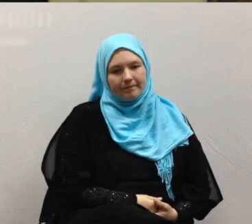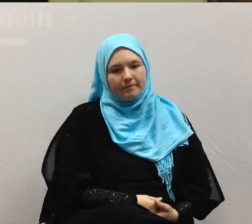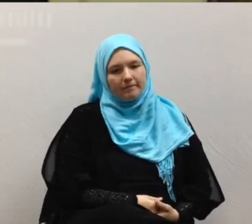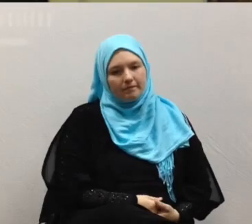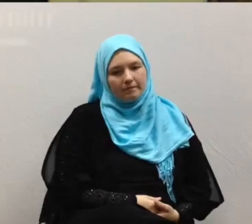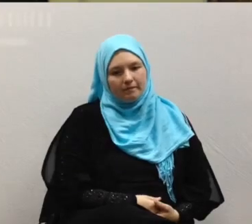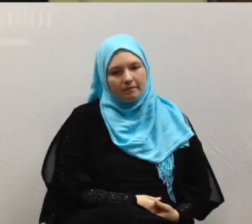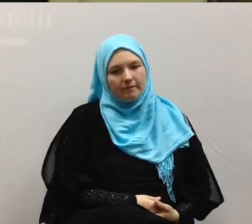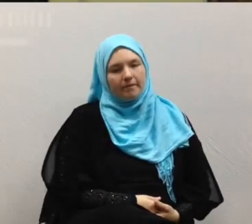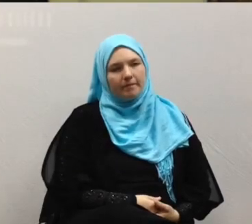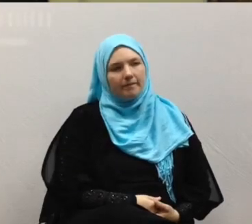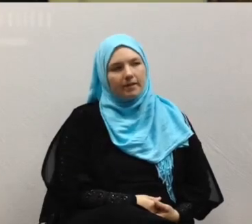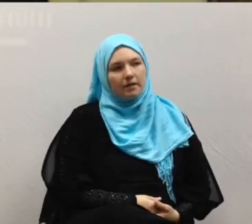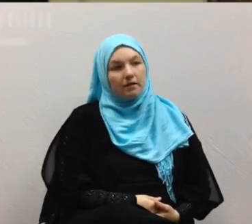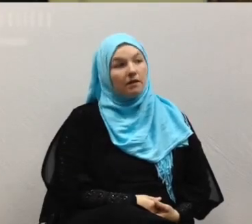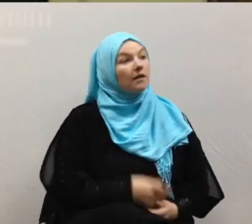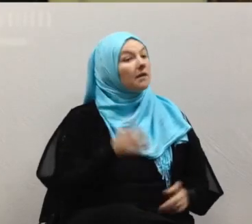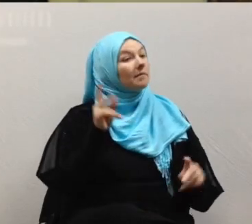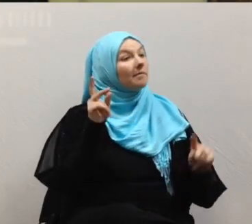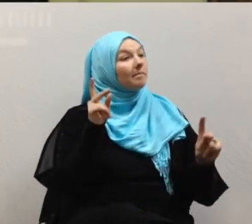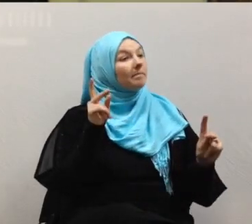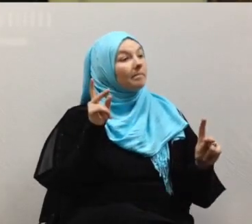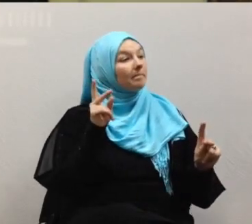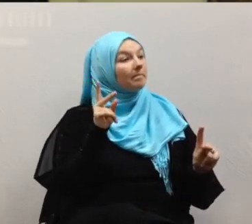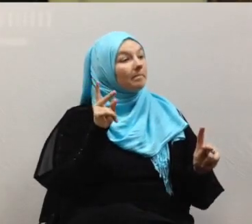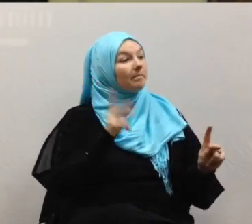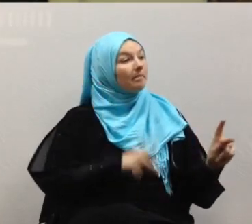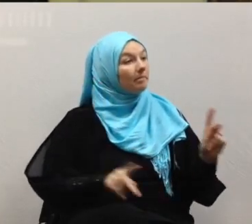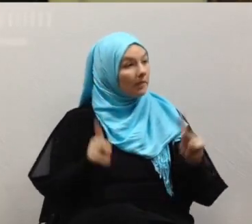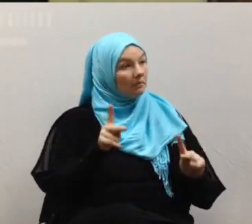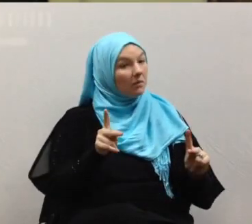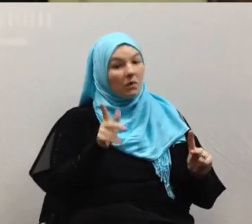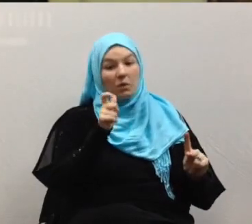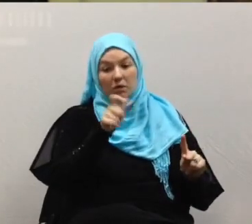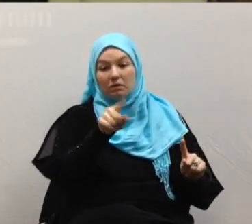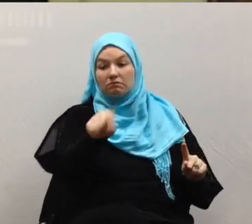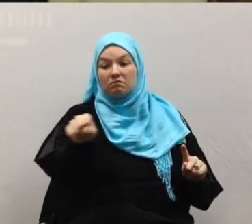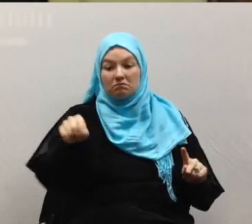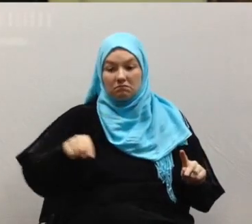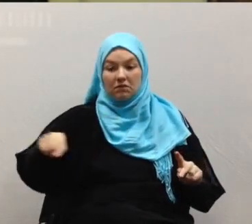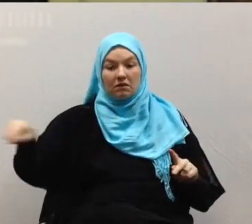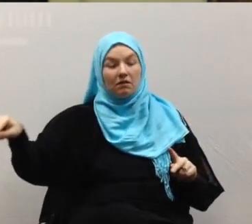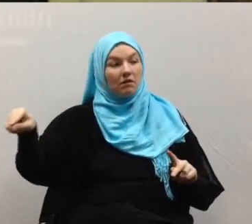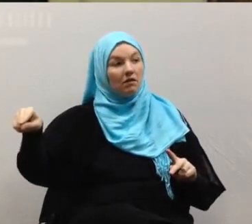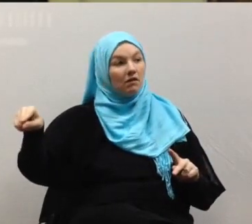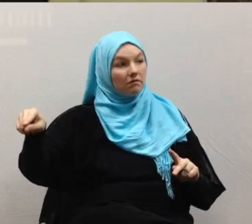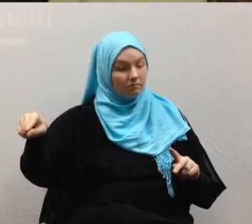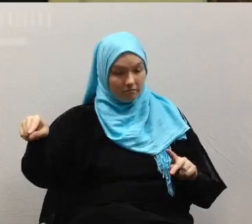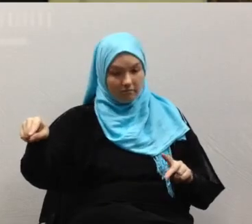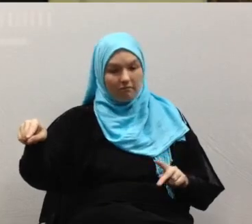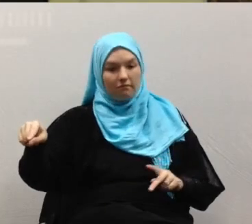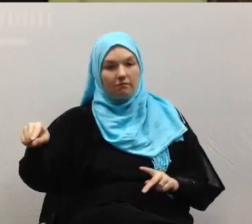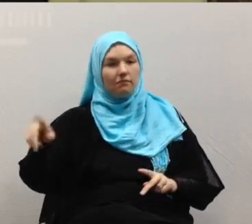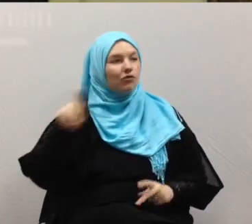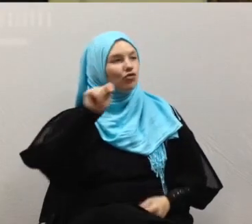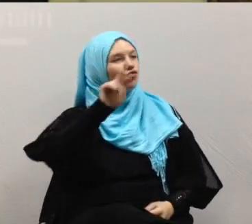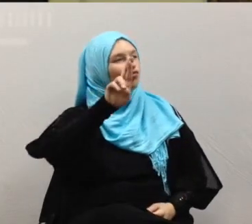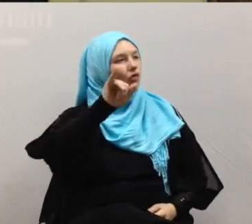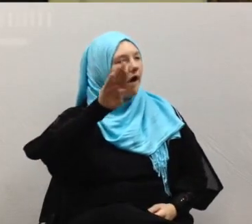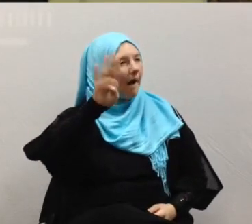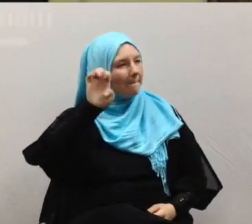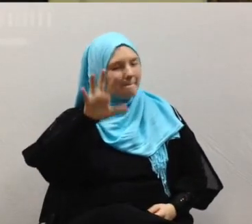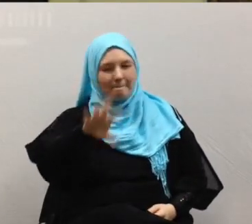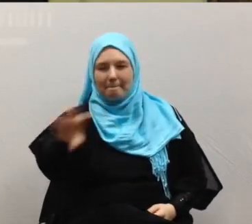Those who remain behind of the Bedouins will say to you, our properties and our